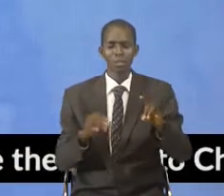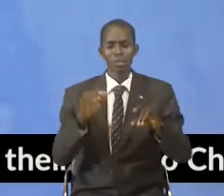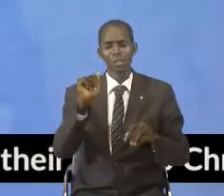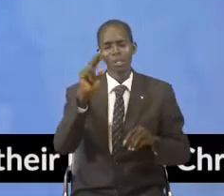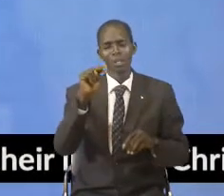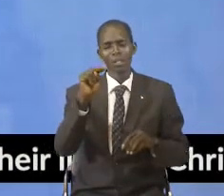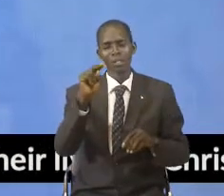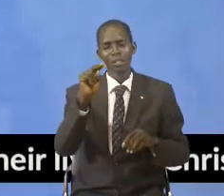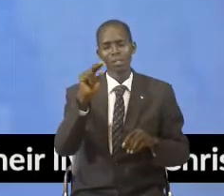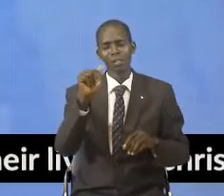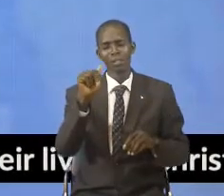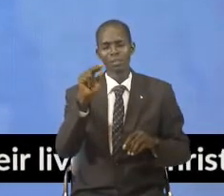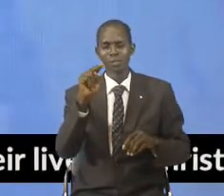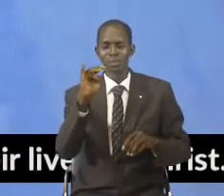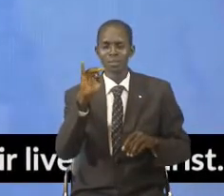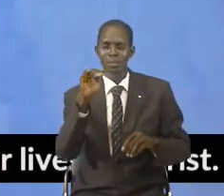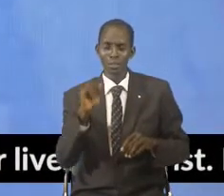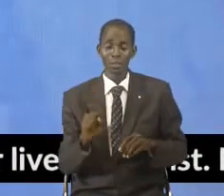fibroid,